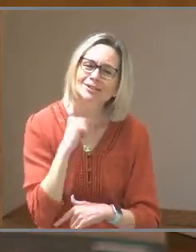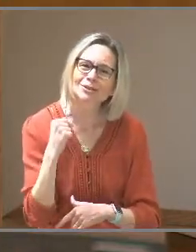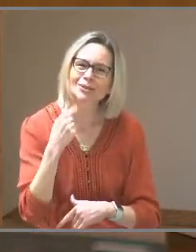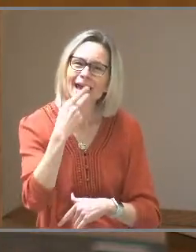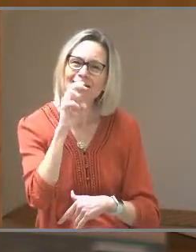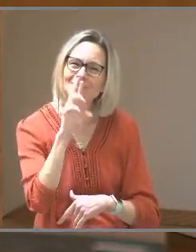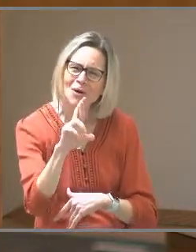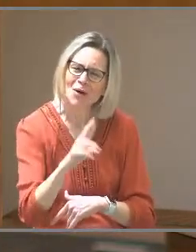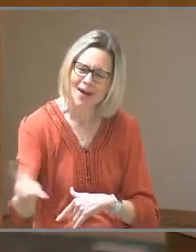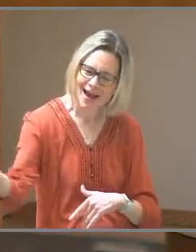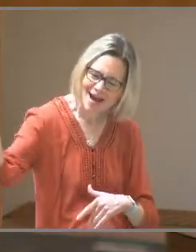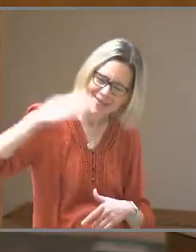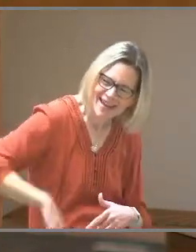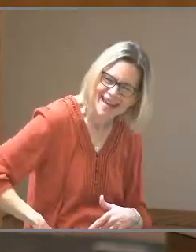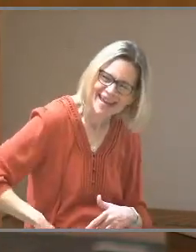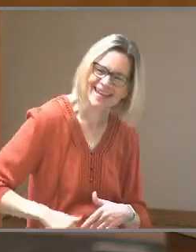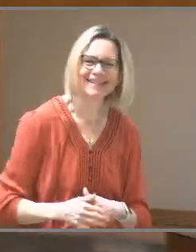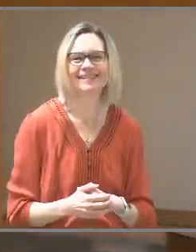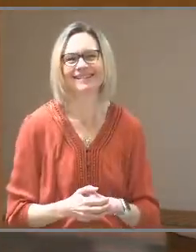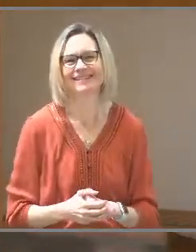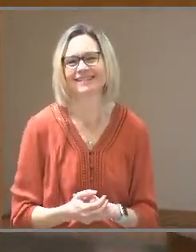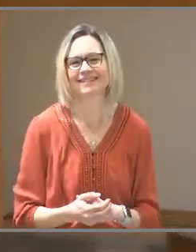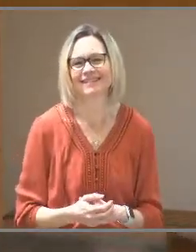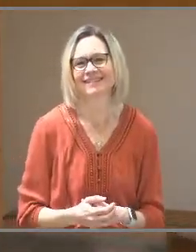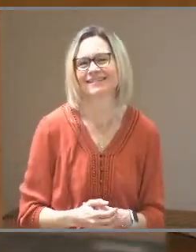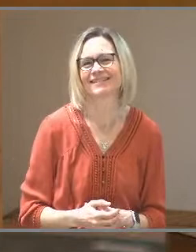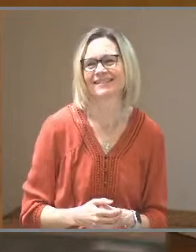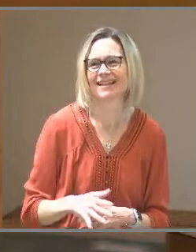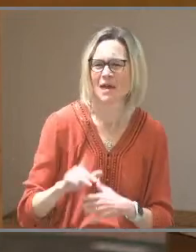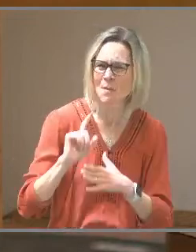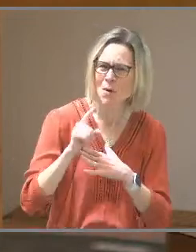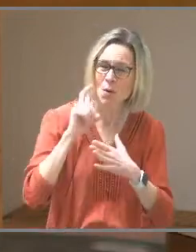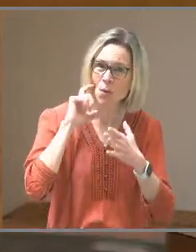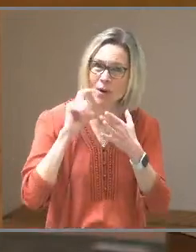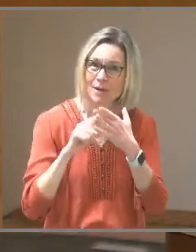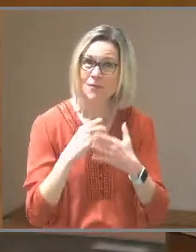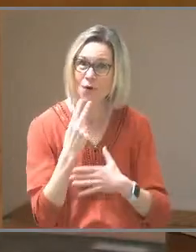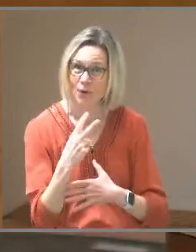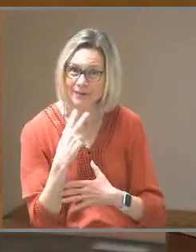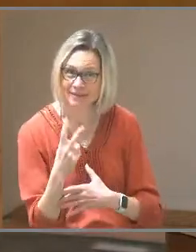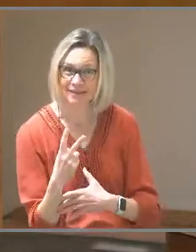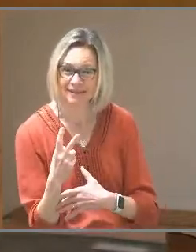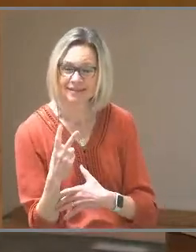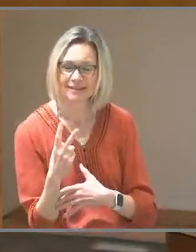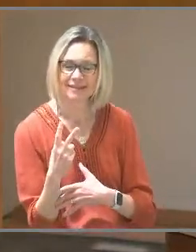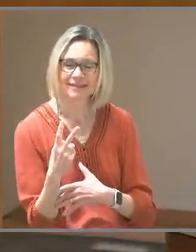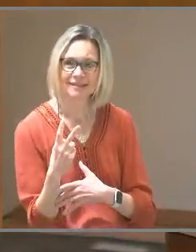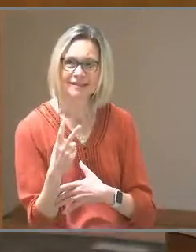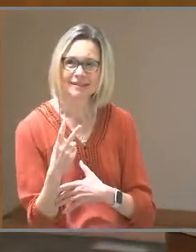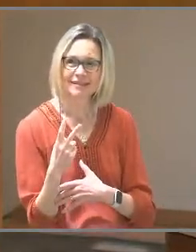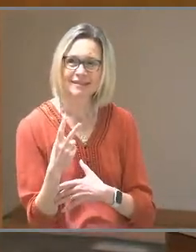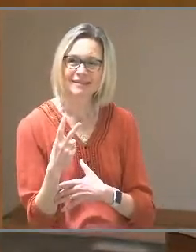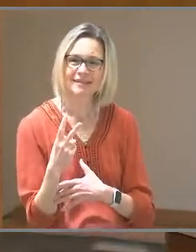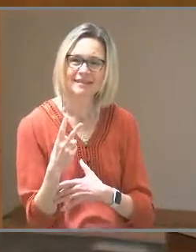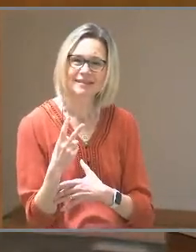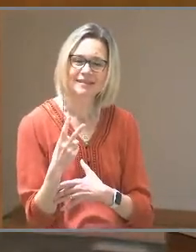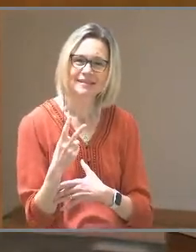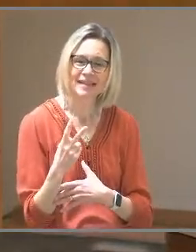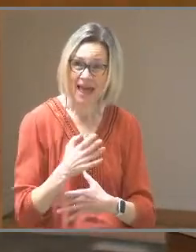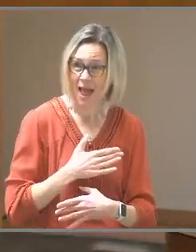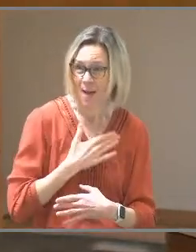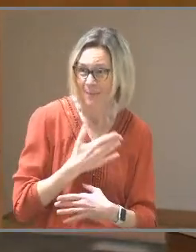Hector, come on in." See, in that moment, when he recognized me, he was happy.